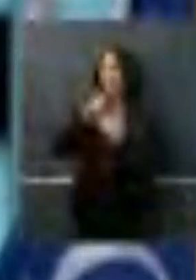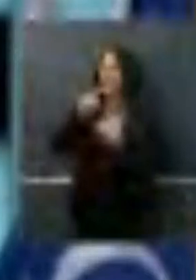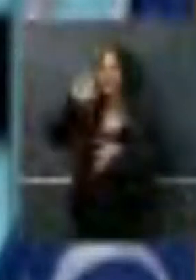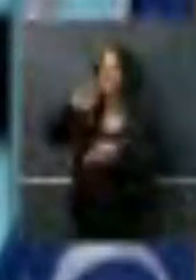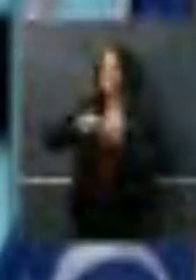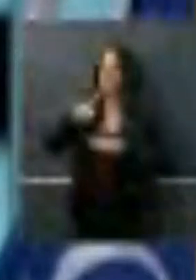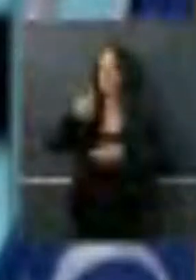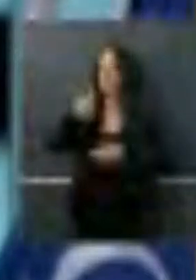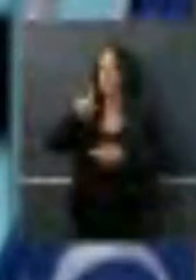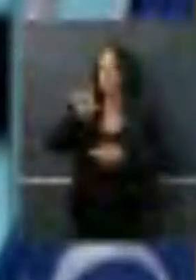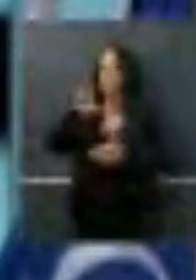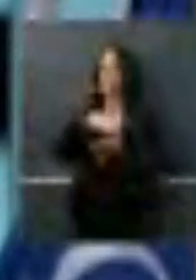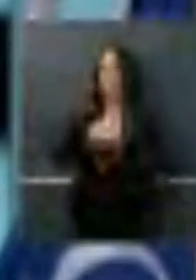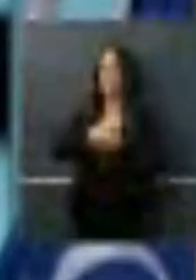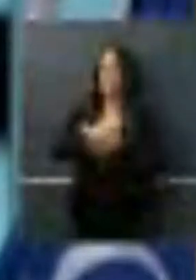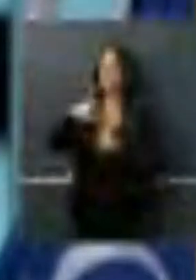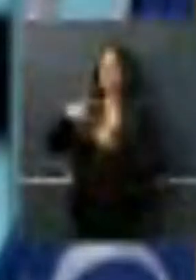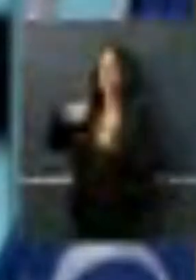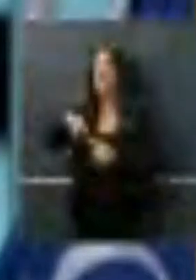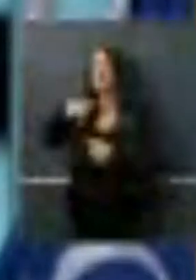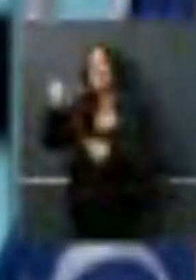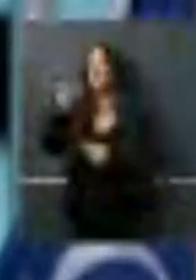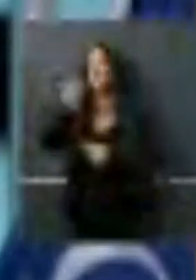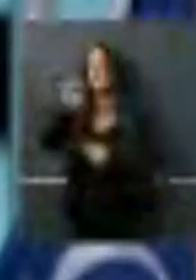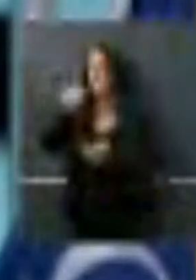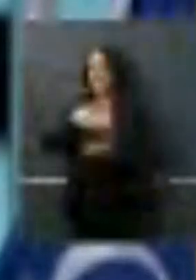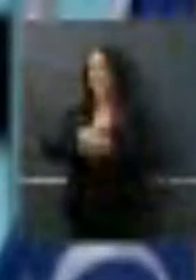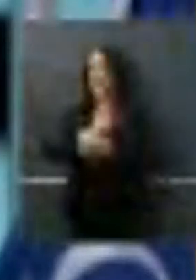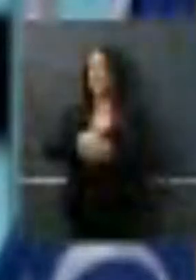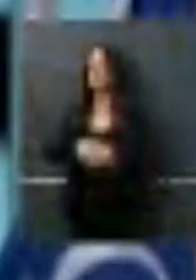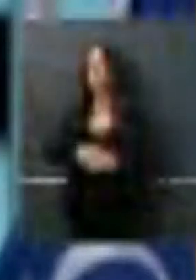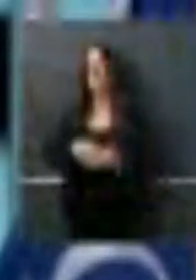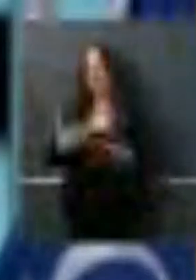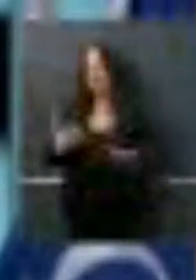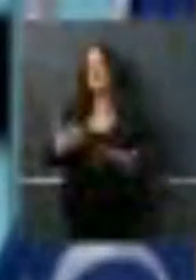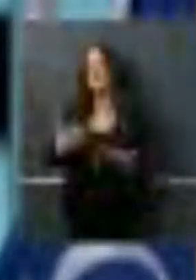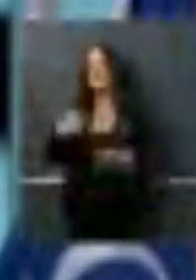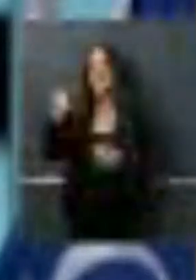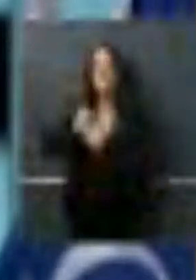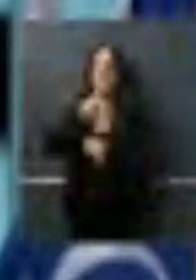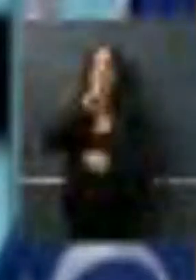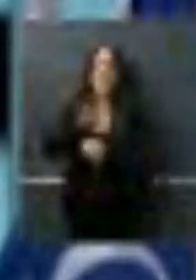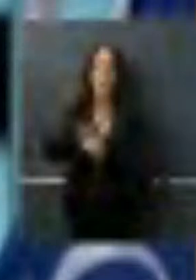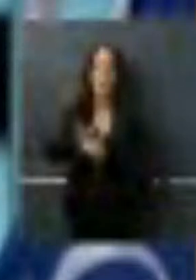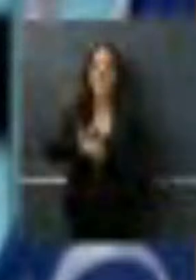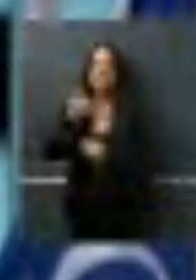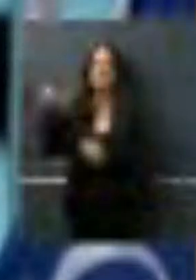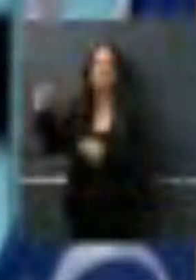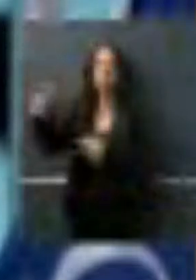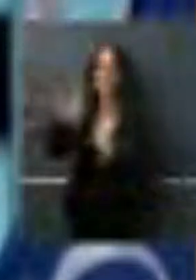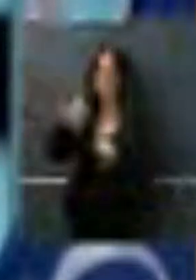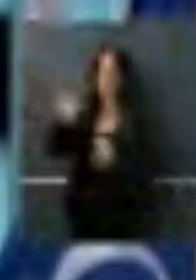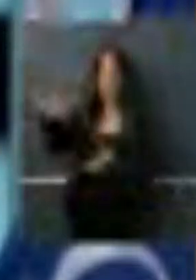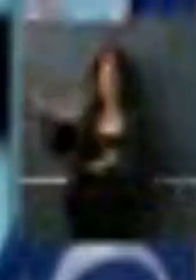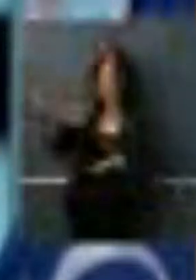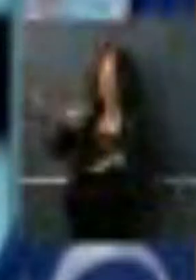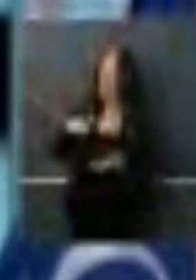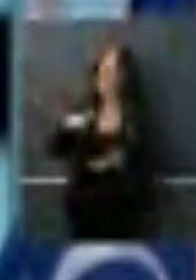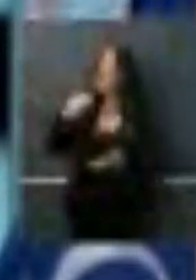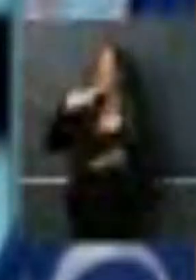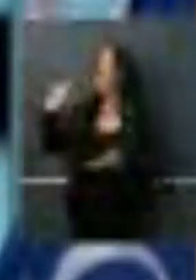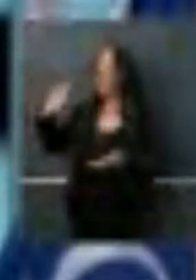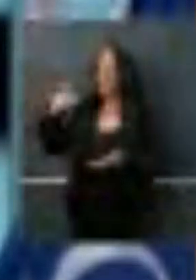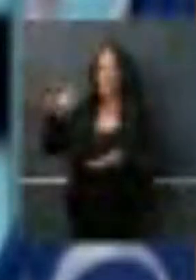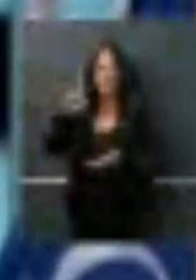commitment, promise made, promise kept, 90,000 on the way, be distributed tomorrow. I also want to